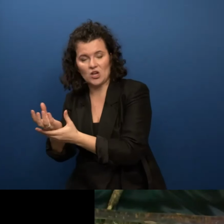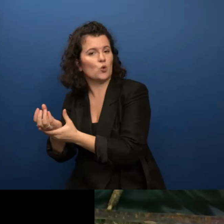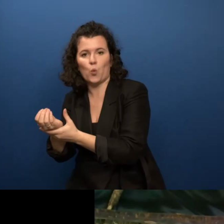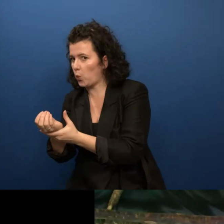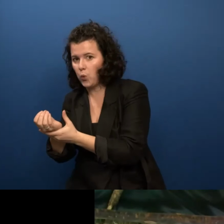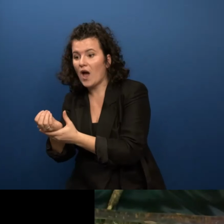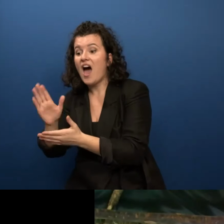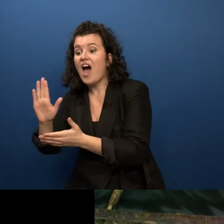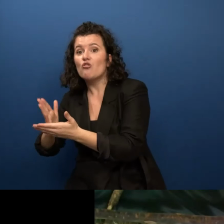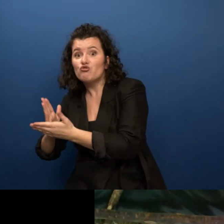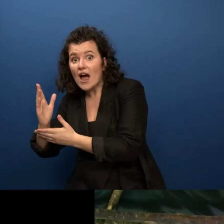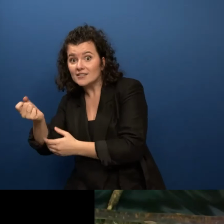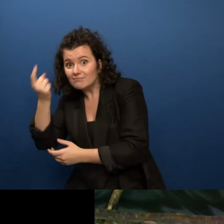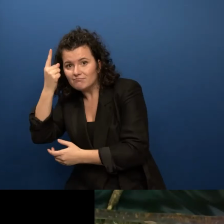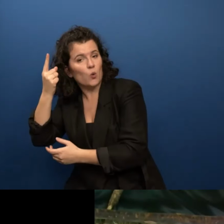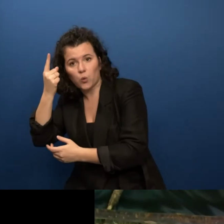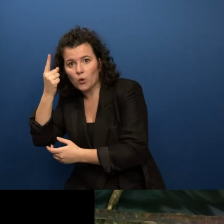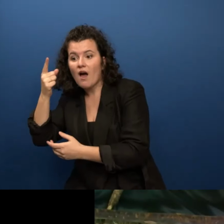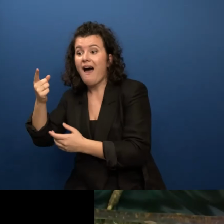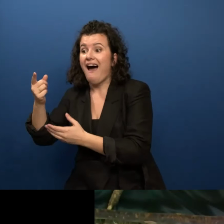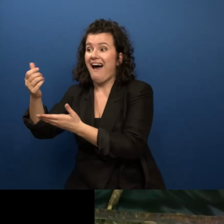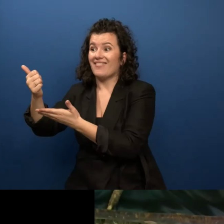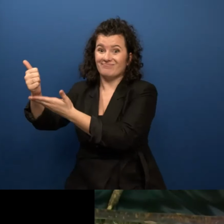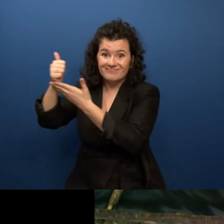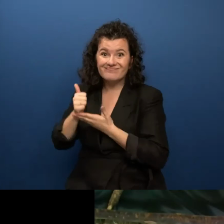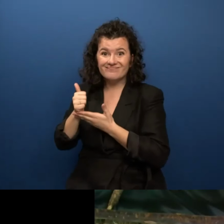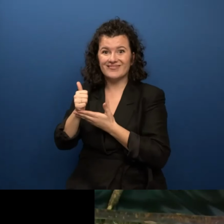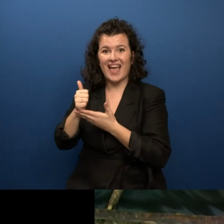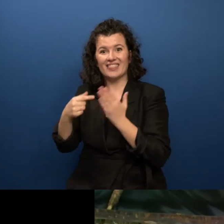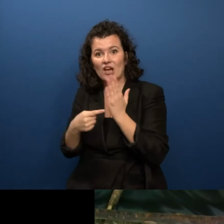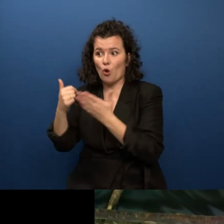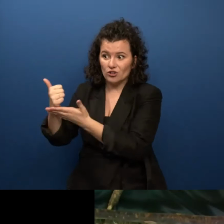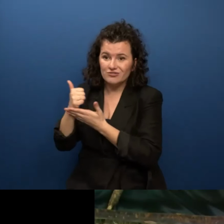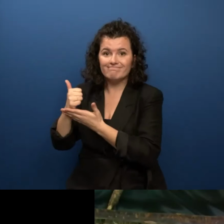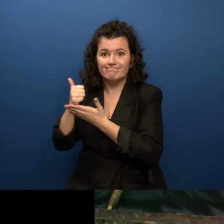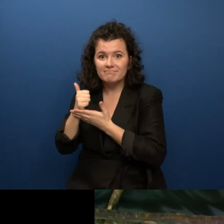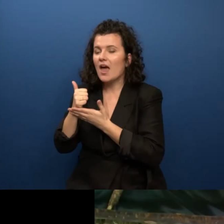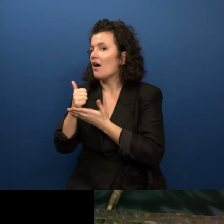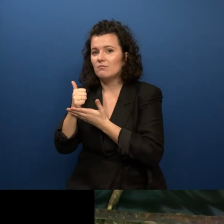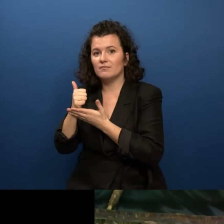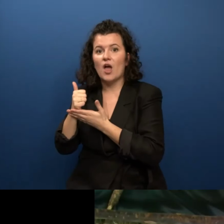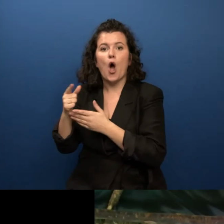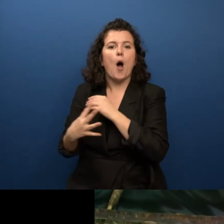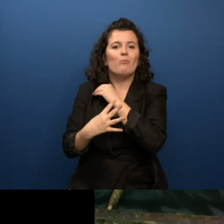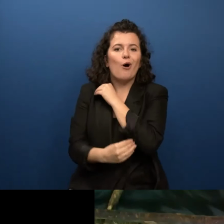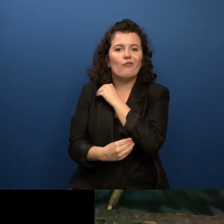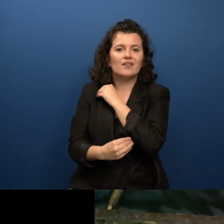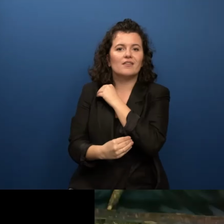rights, not being able to get your assistive device, in which poverty and marginalisation are all